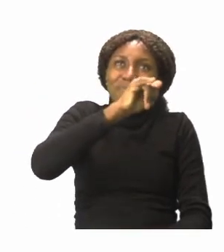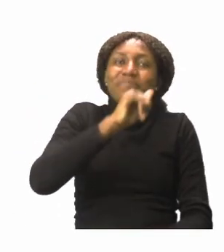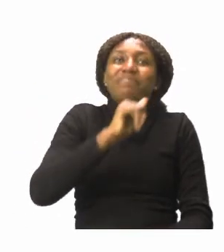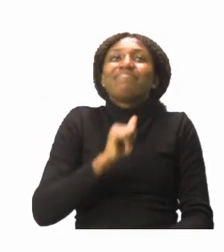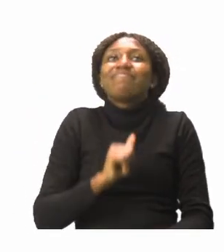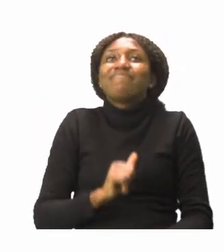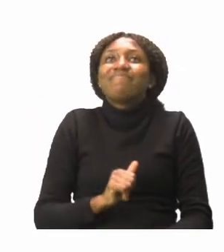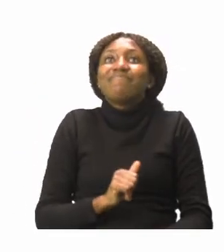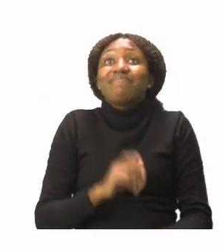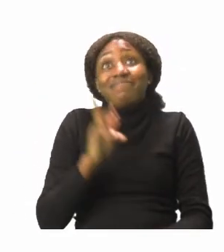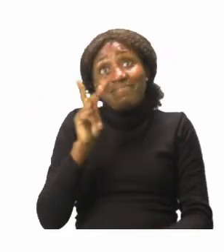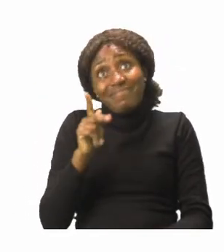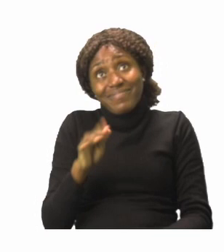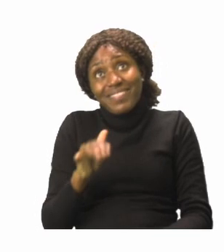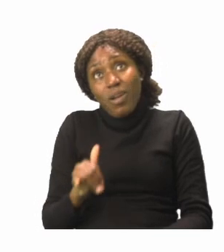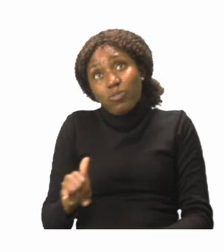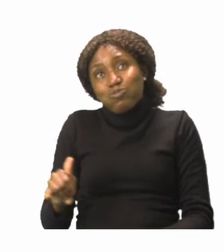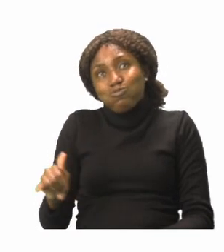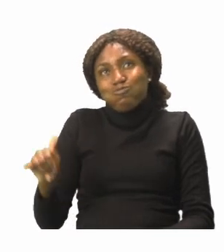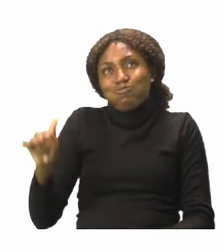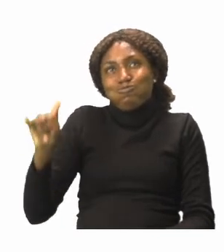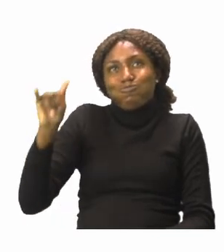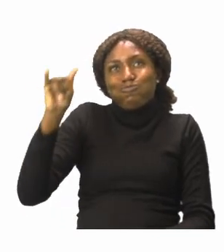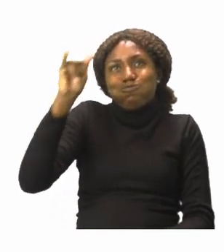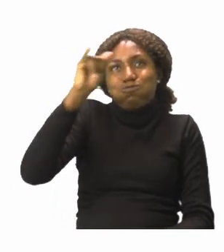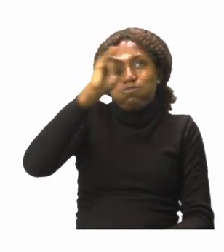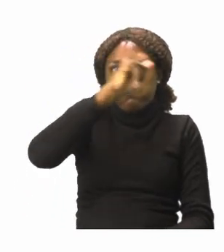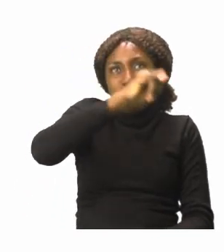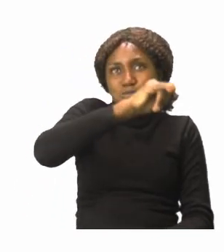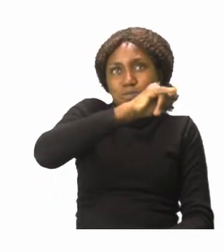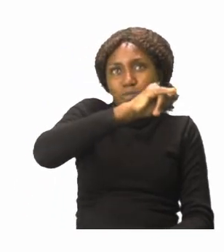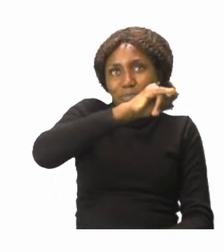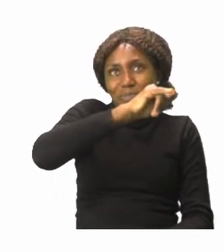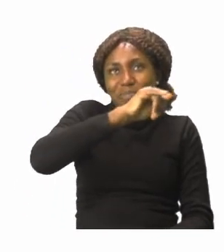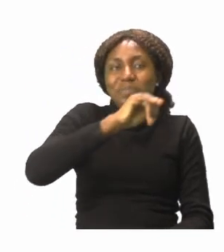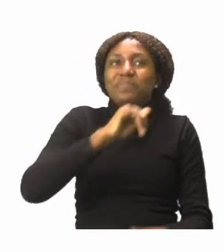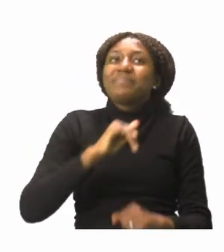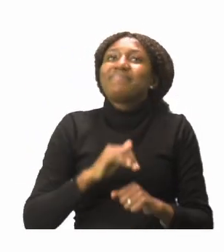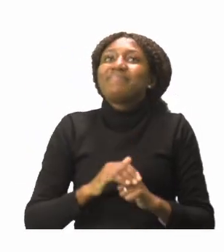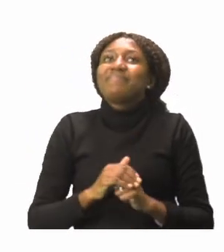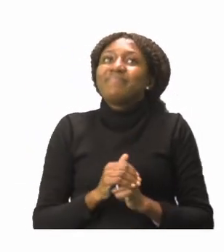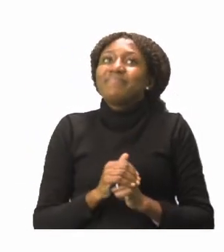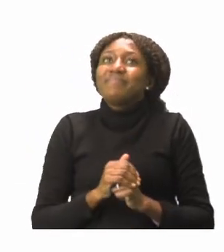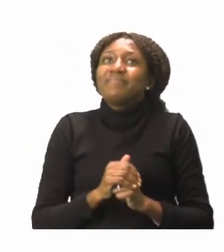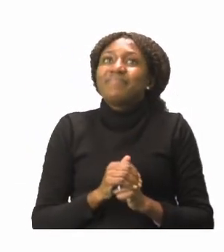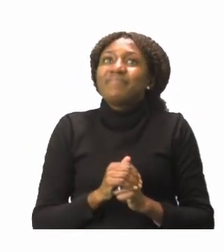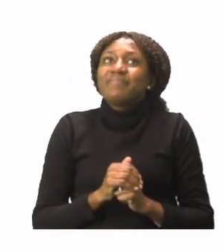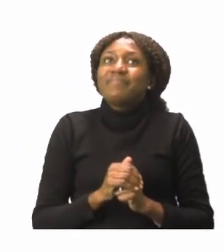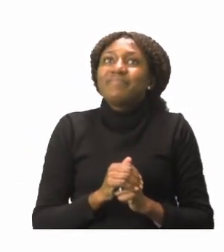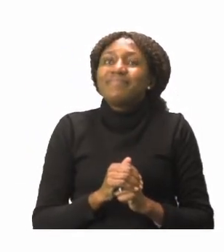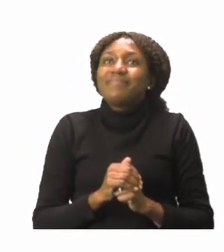aeroplane. Everyone, let's say aeroplane.